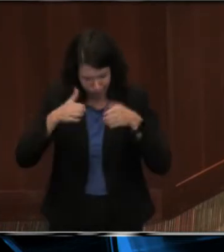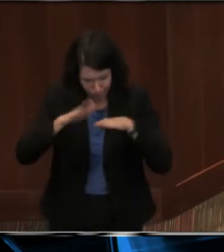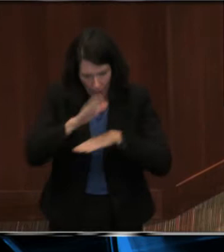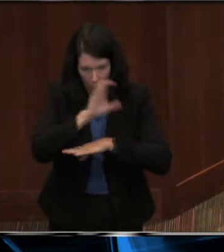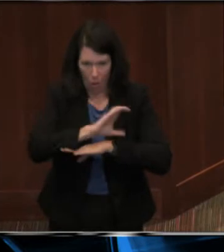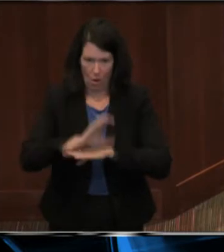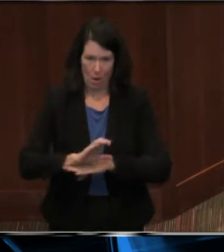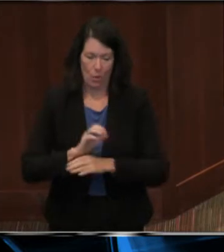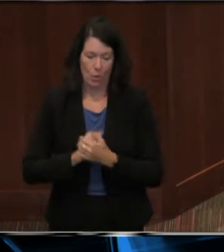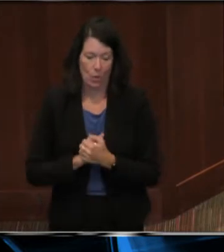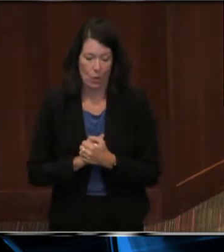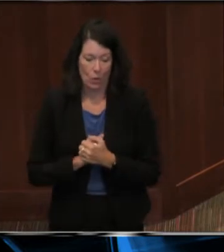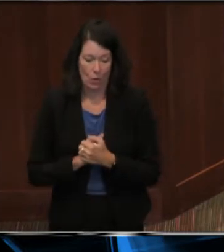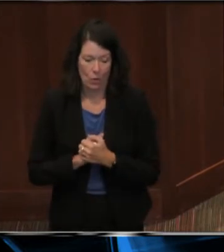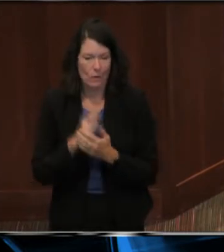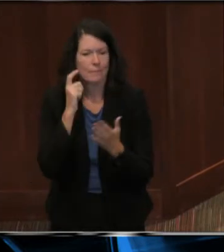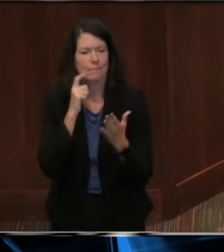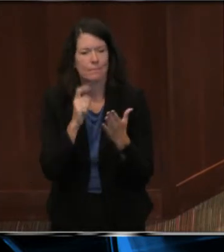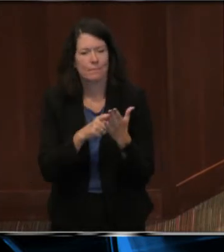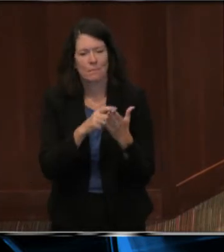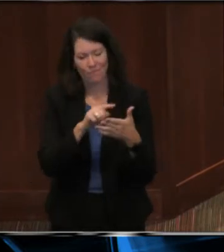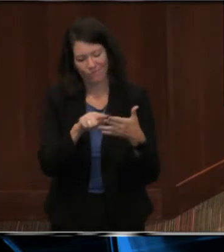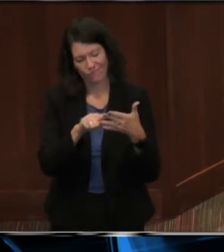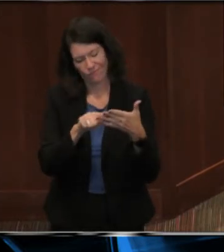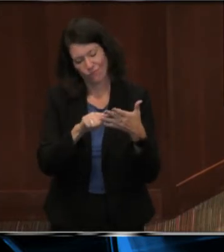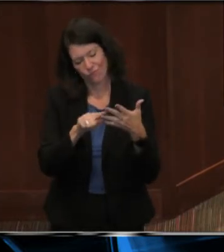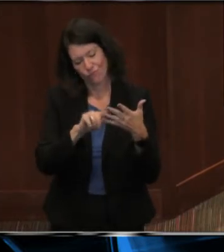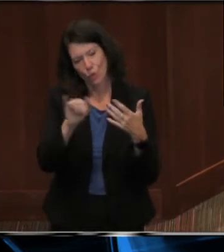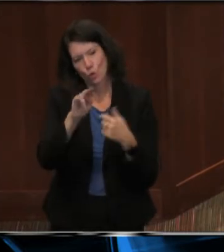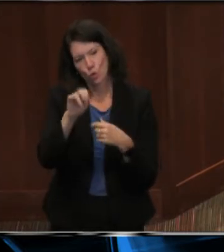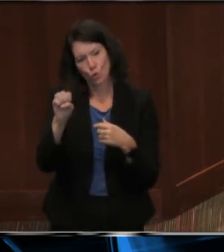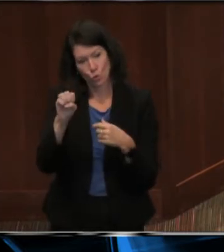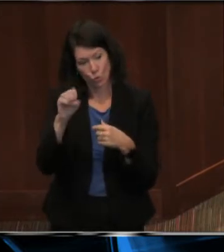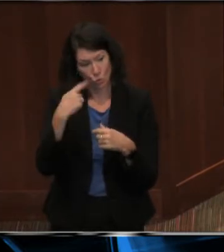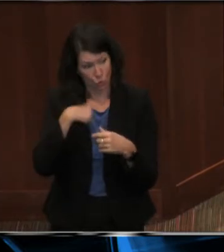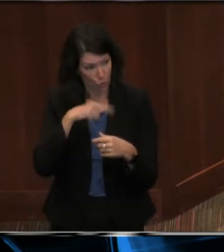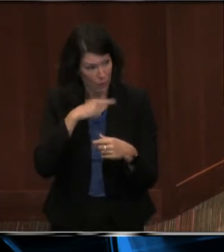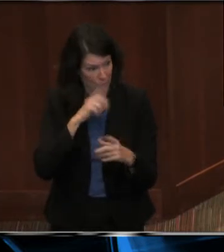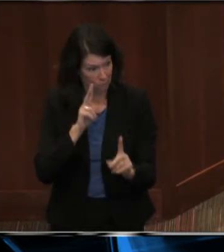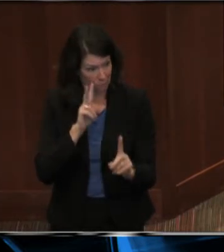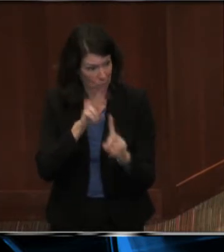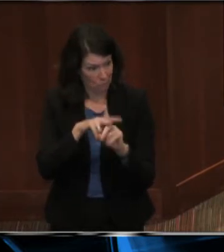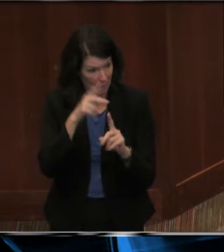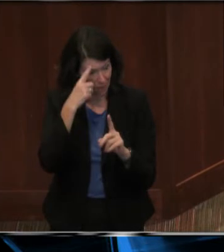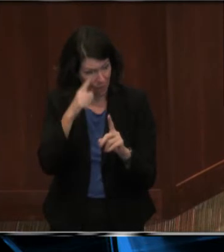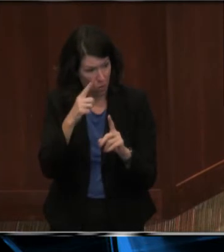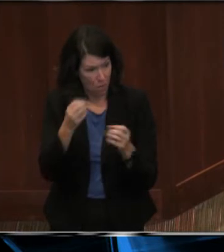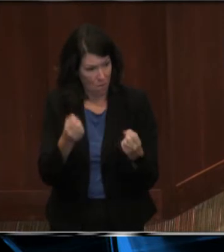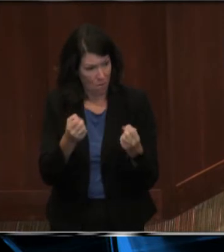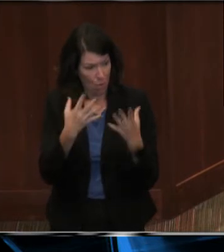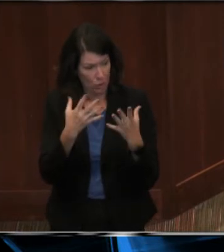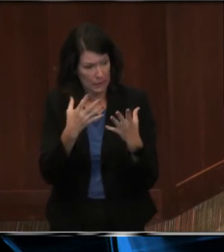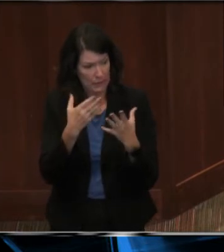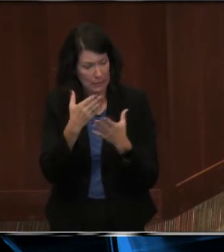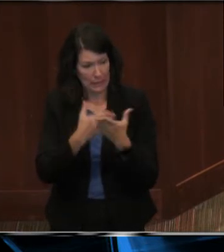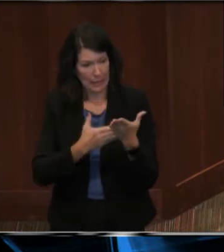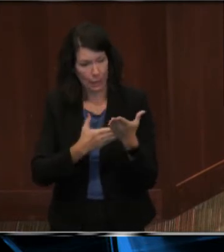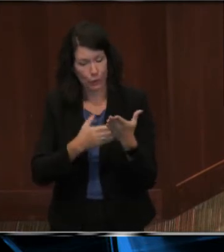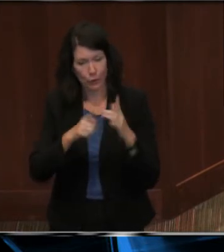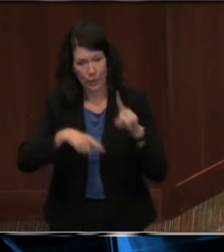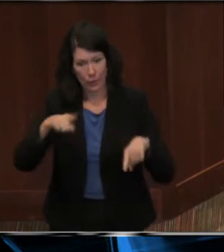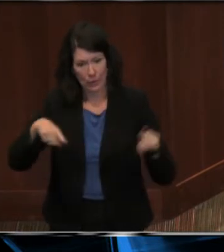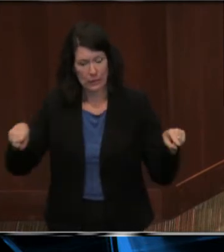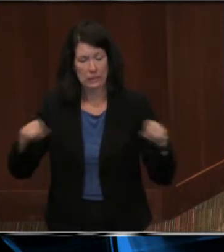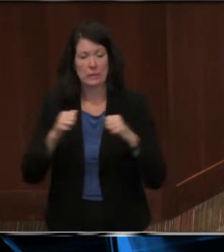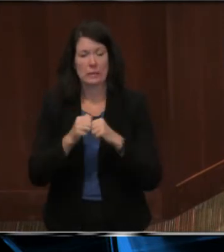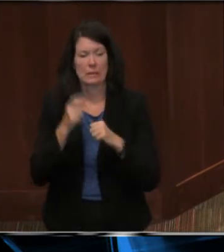what we see is that in mid-June, when we were applying for our multi-sector variants, we could